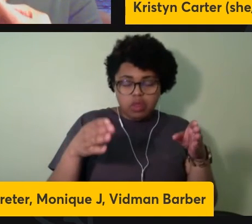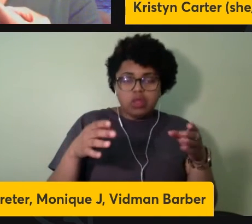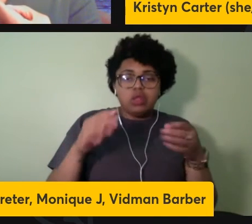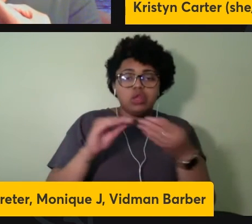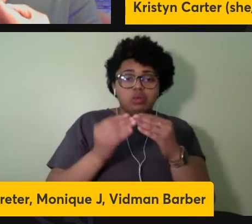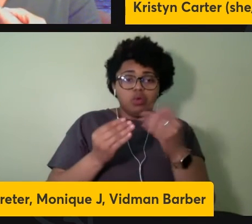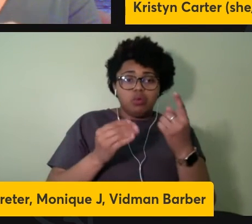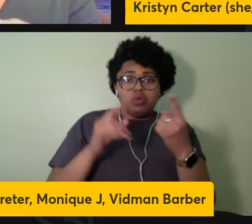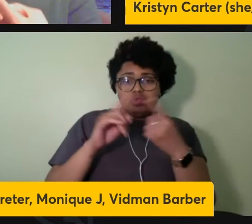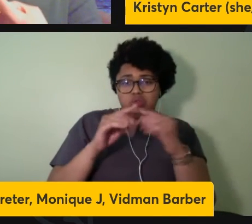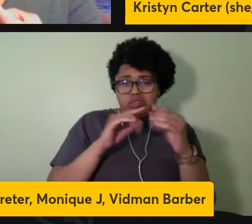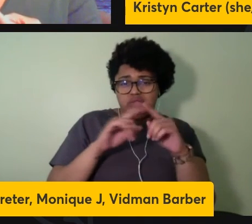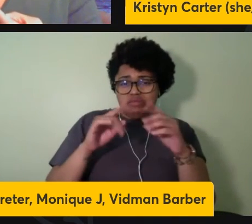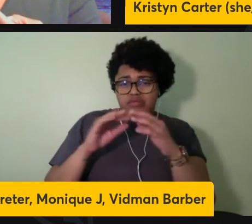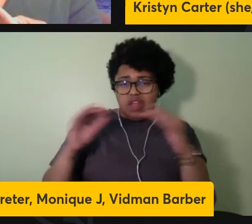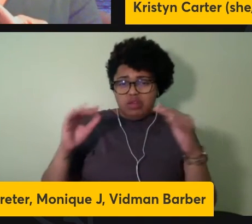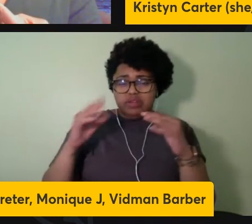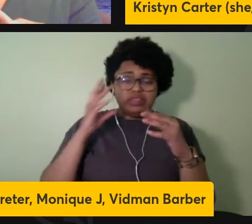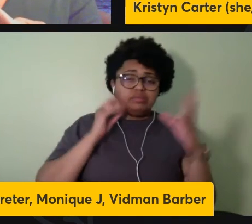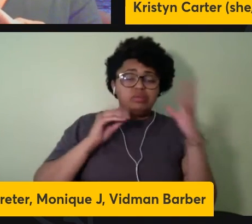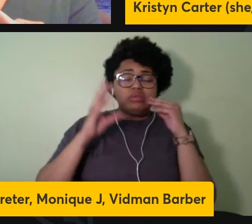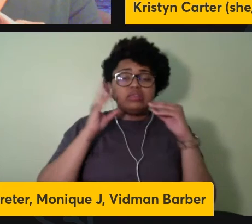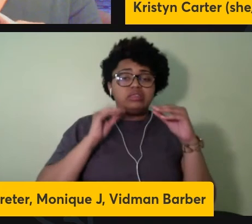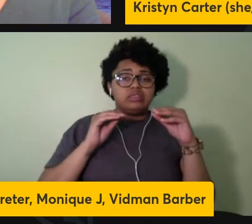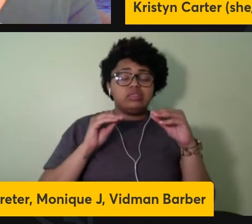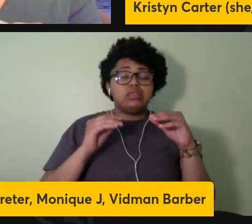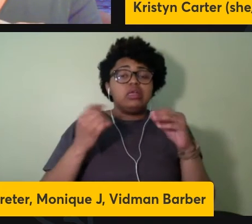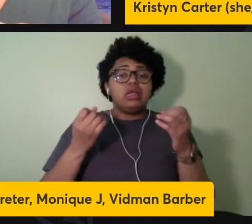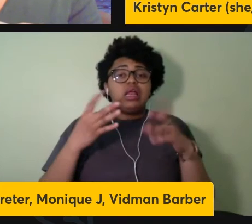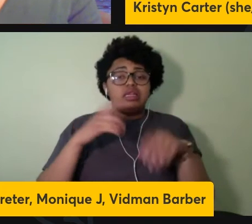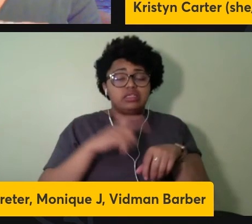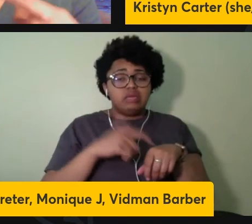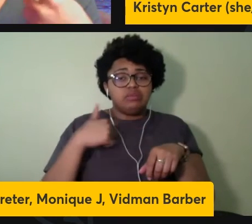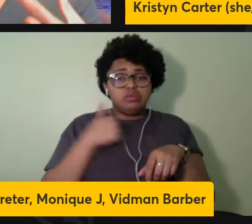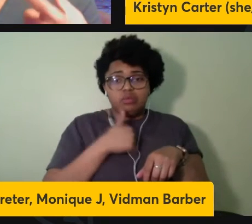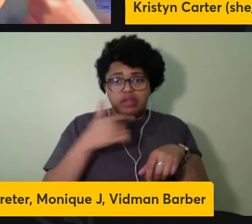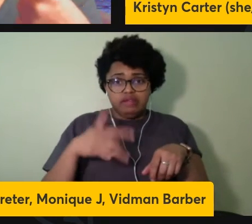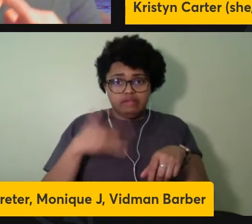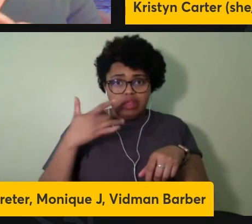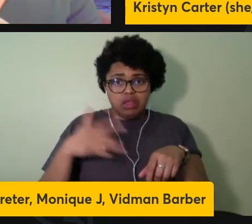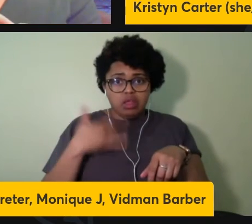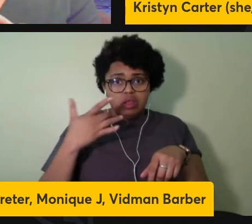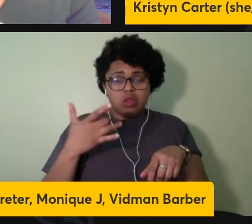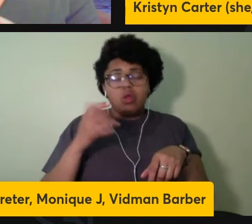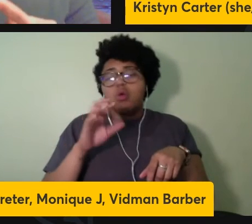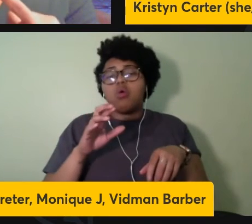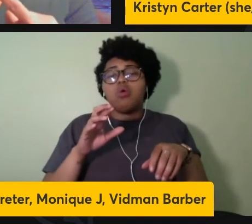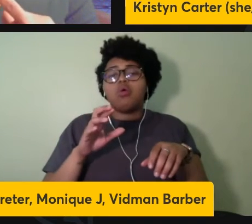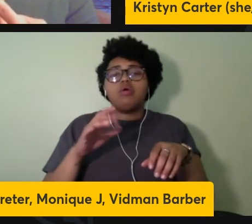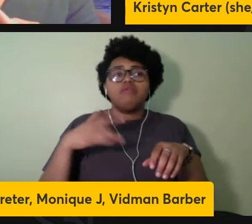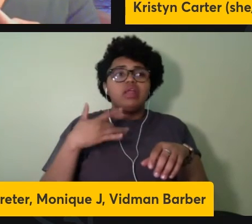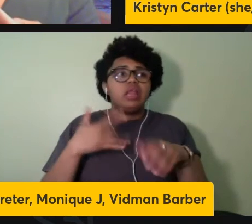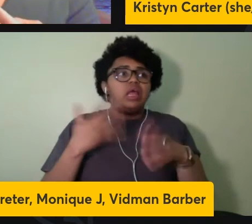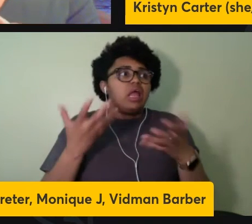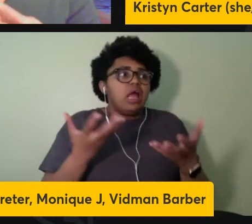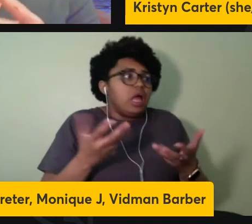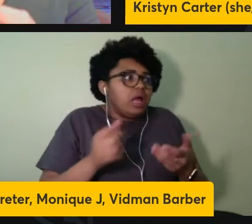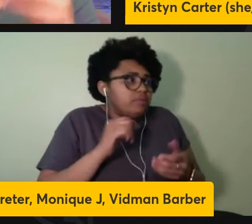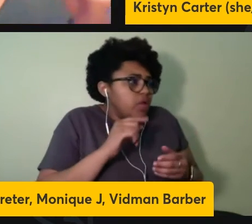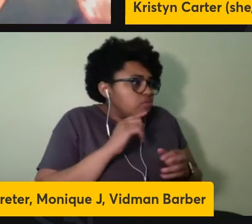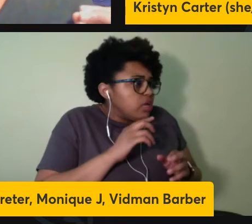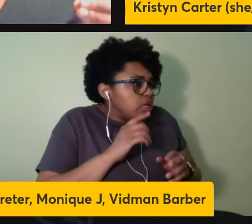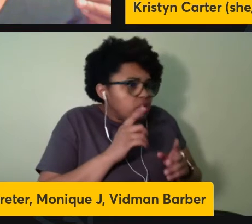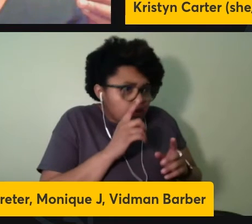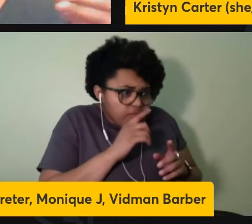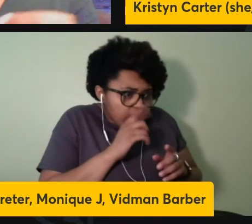various experiences. A lot of times we deal with imposter syndromes, and we don't want